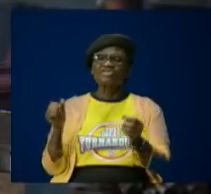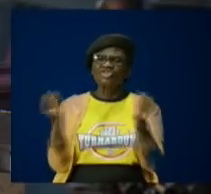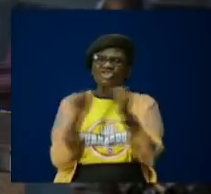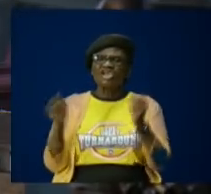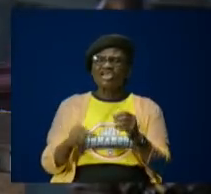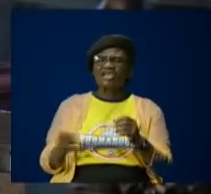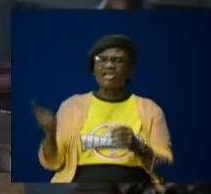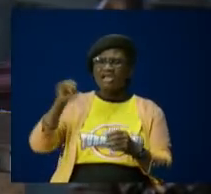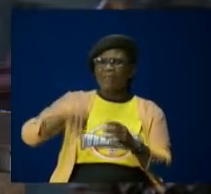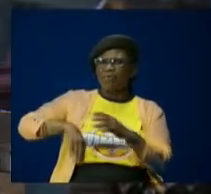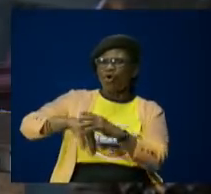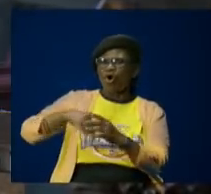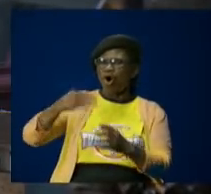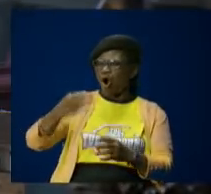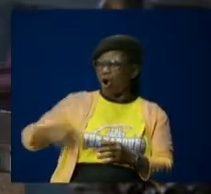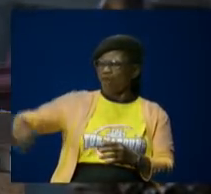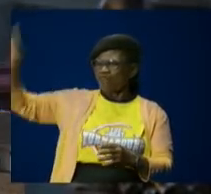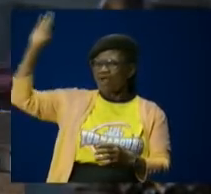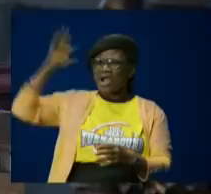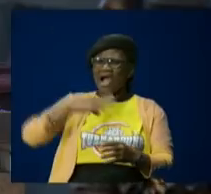And God will activate